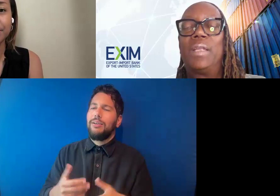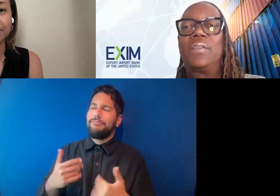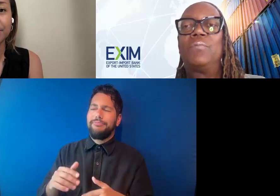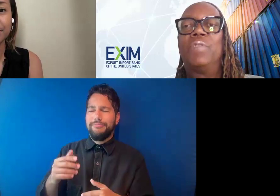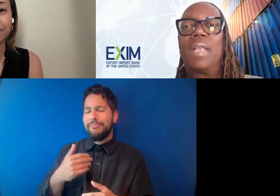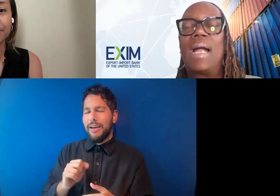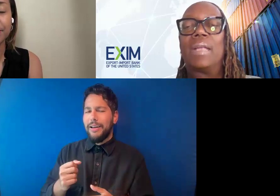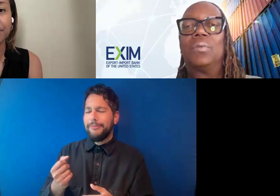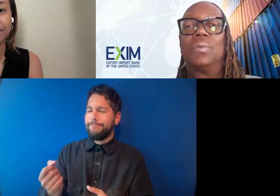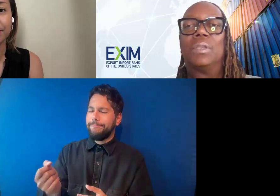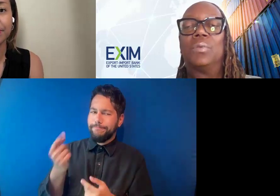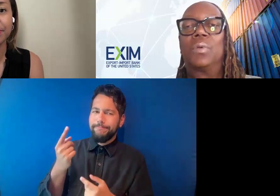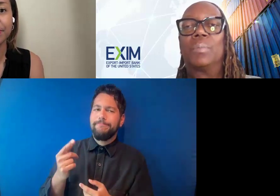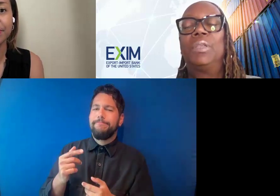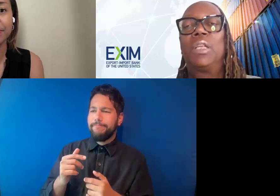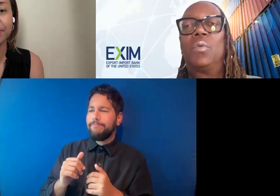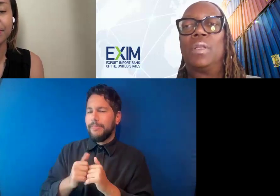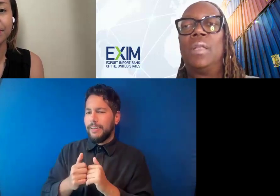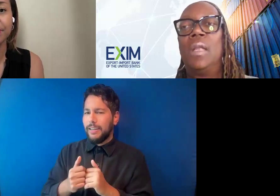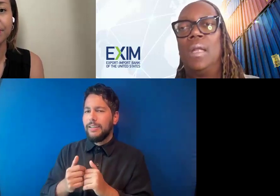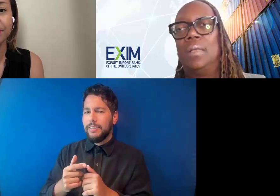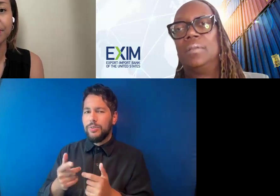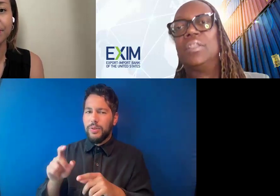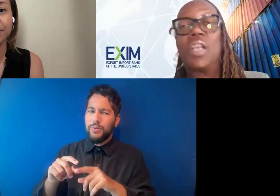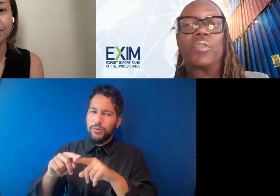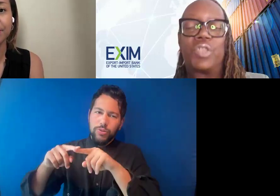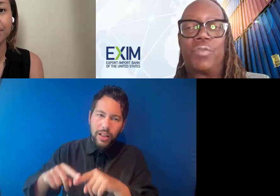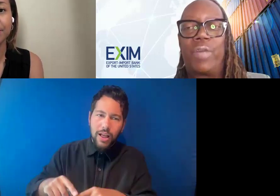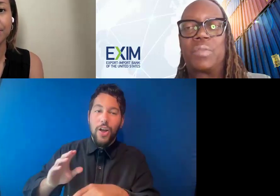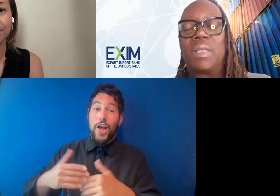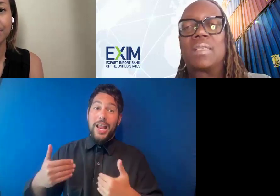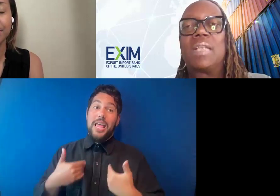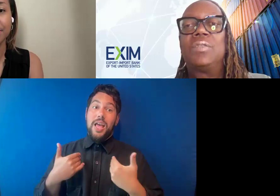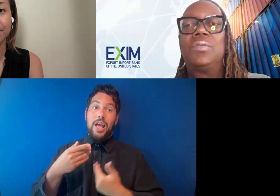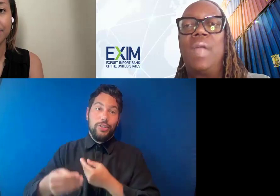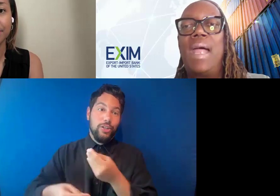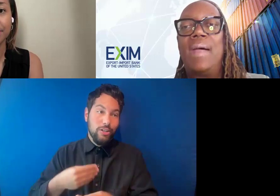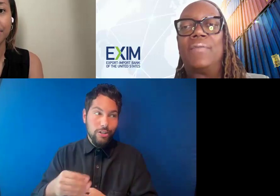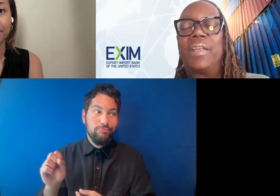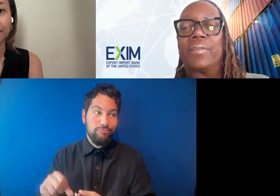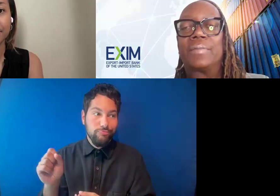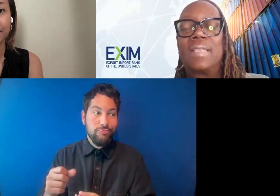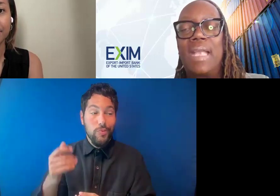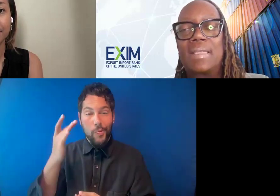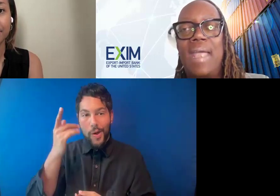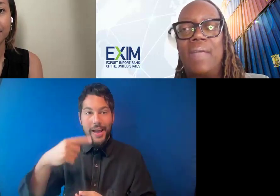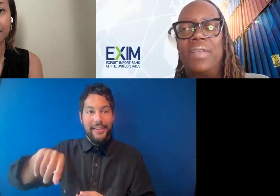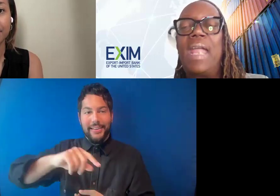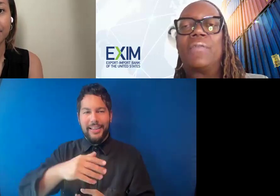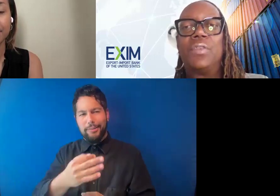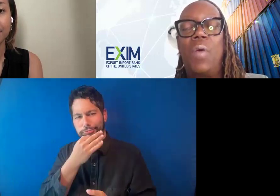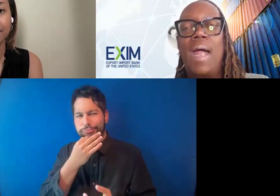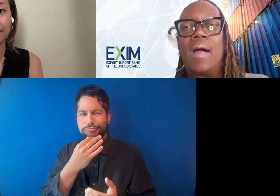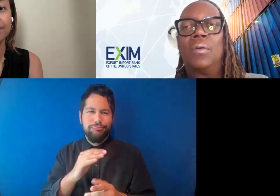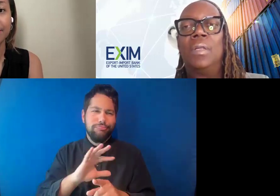relate with relying on or pulling on the younger generation because they do have their tech savvy, they